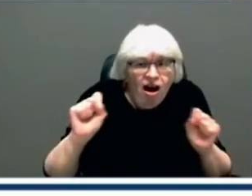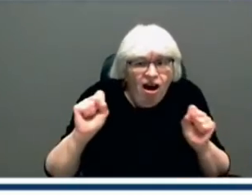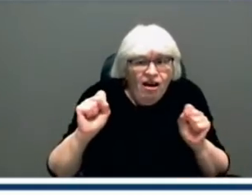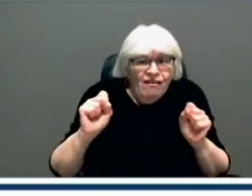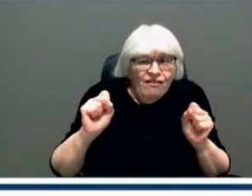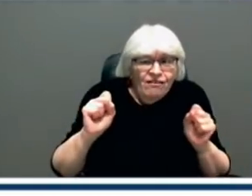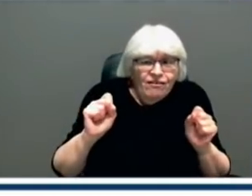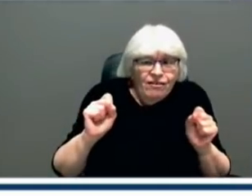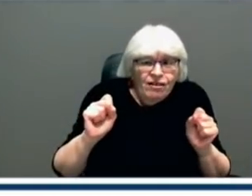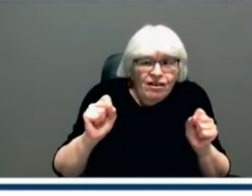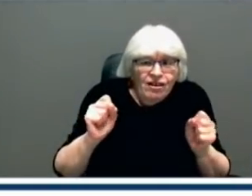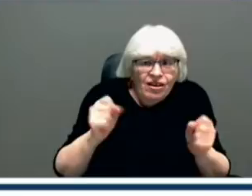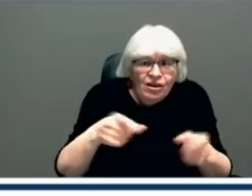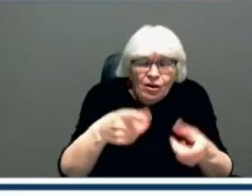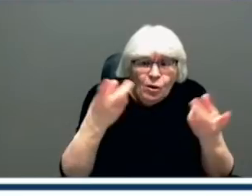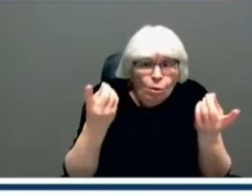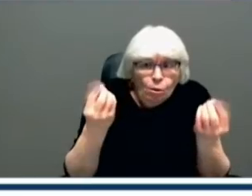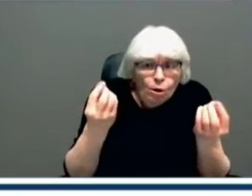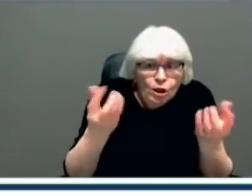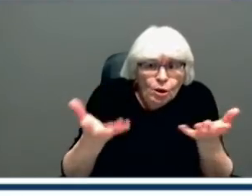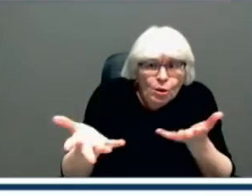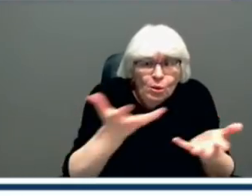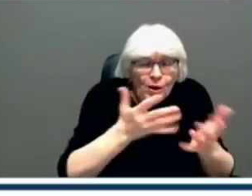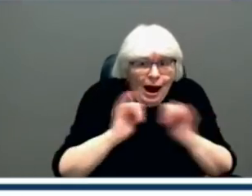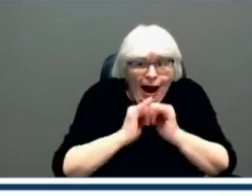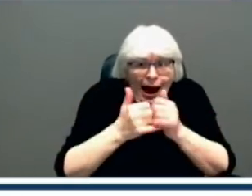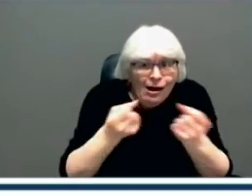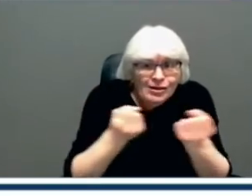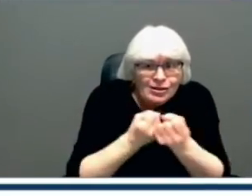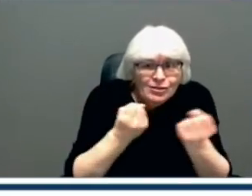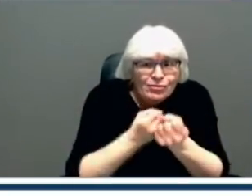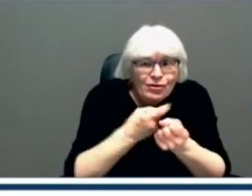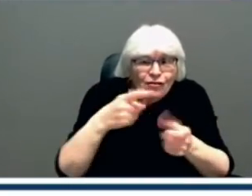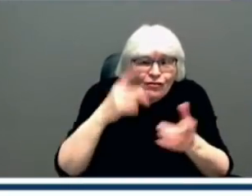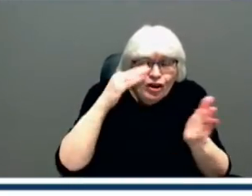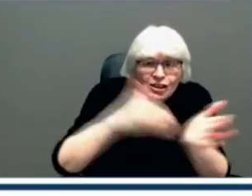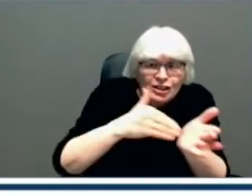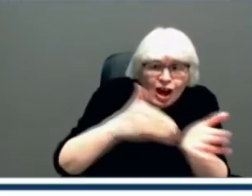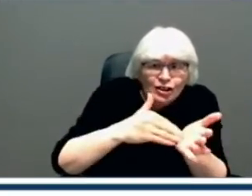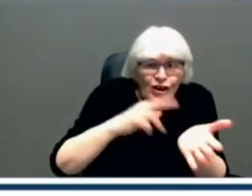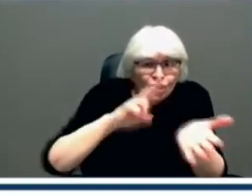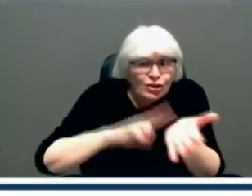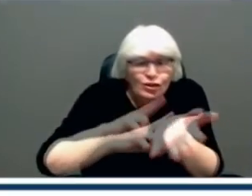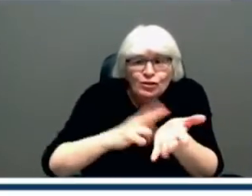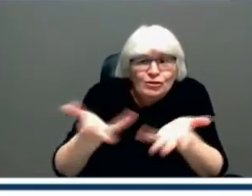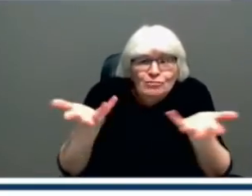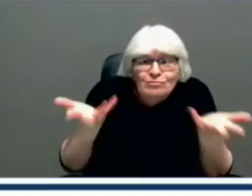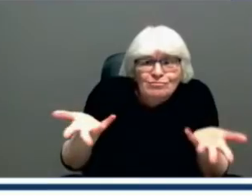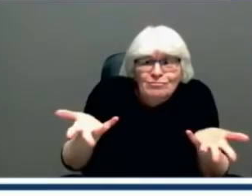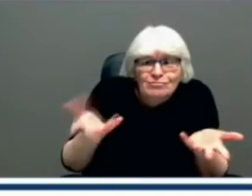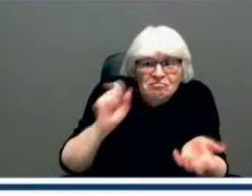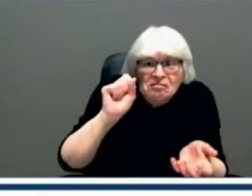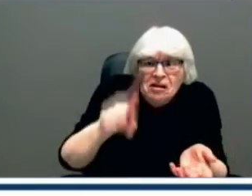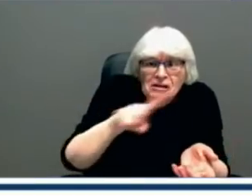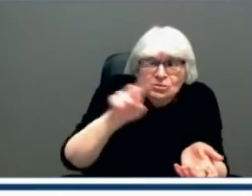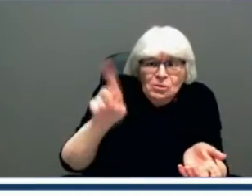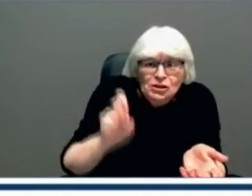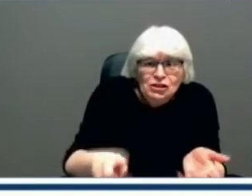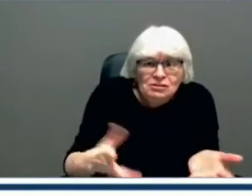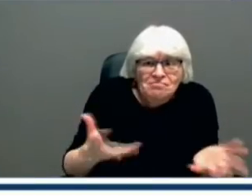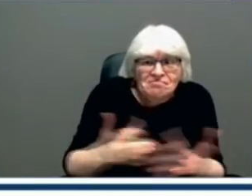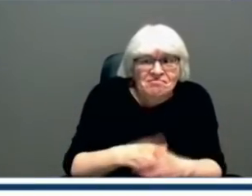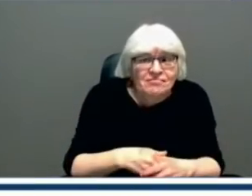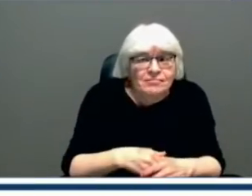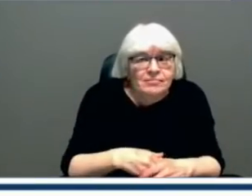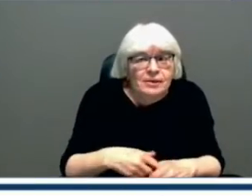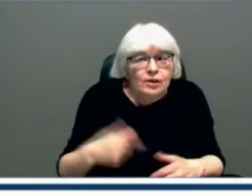state of epidemiology is placing on the front lines of our healthcare, and how is that being mitigated? So my job is to work in the area of public